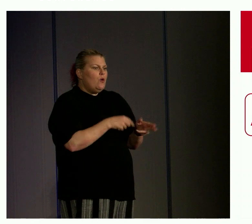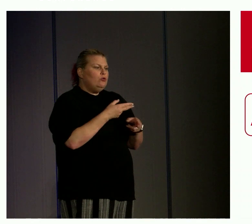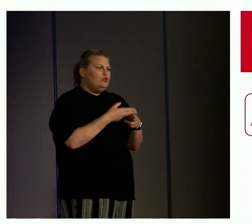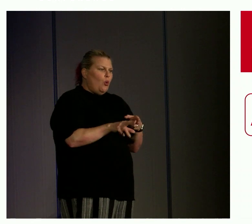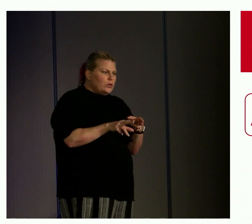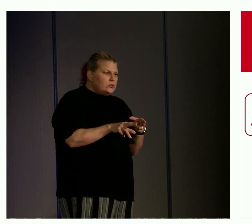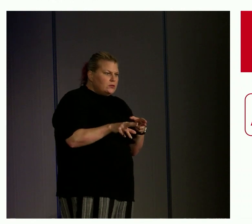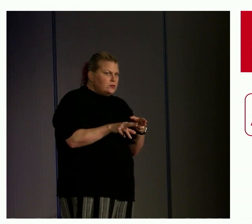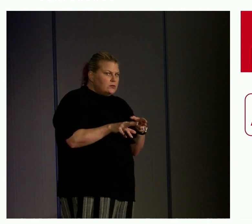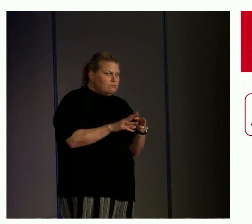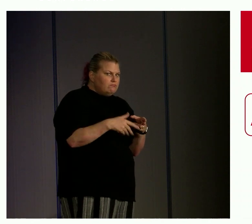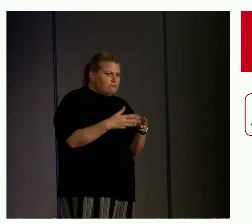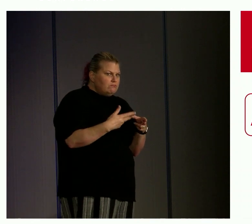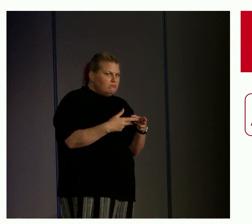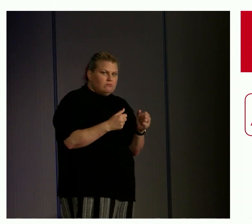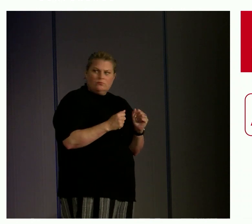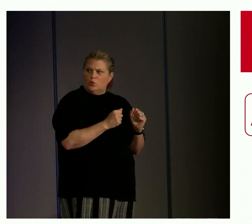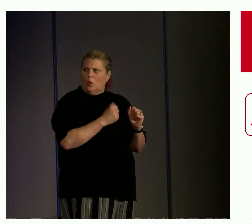short